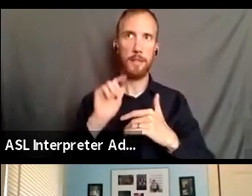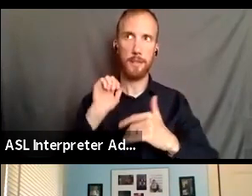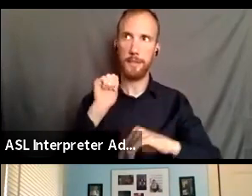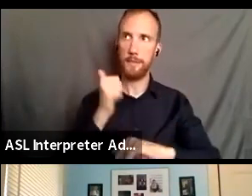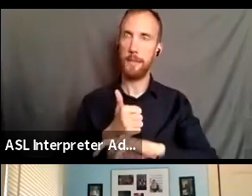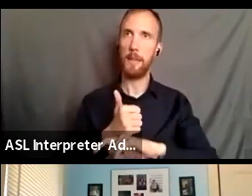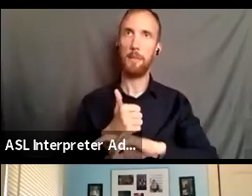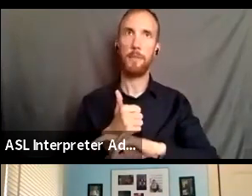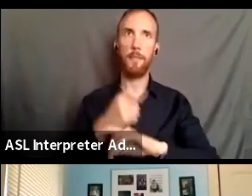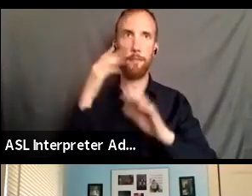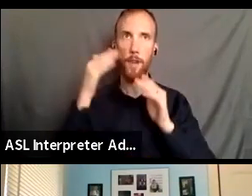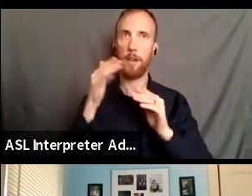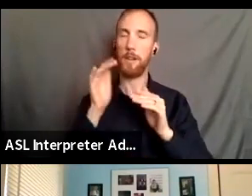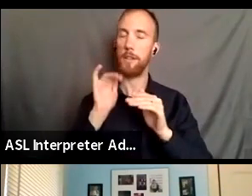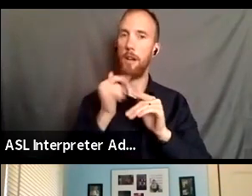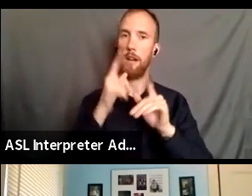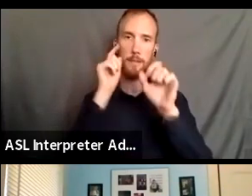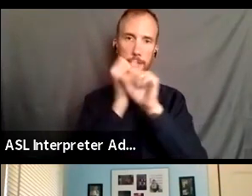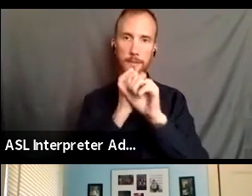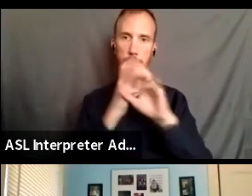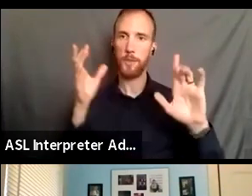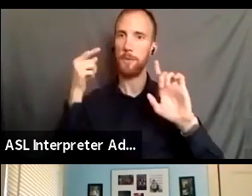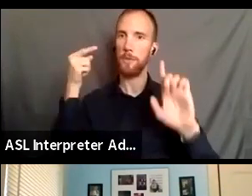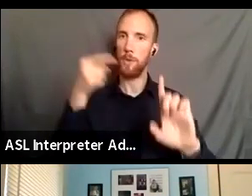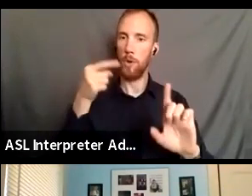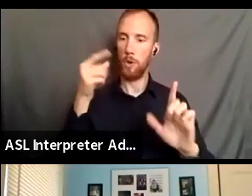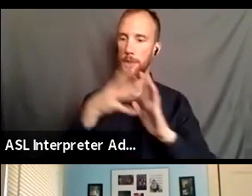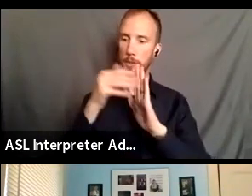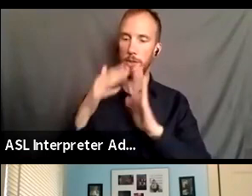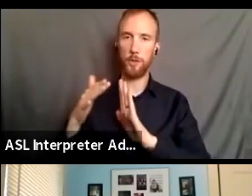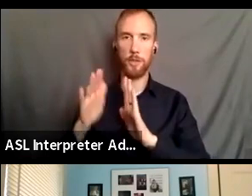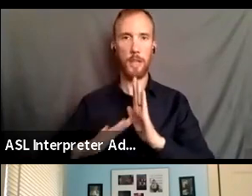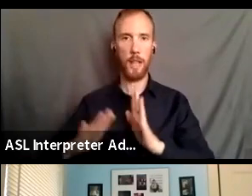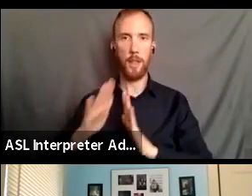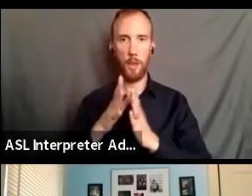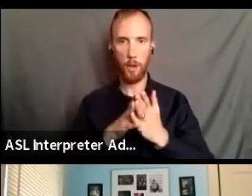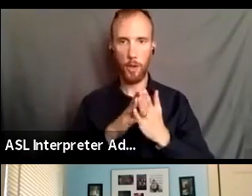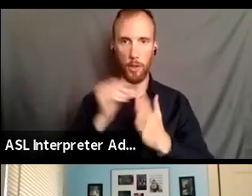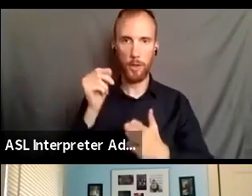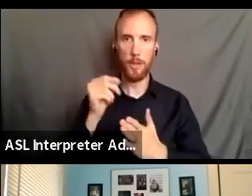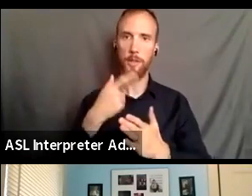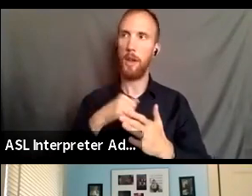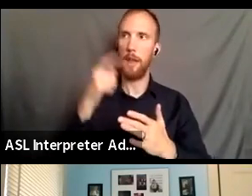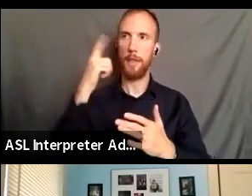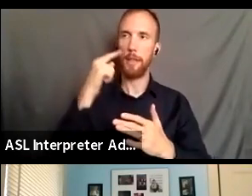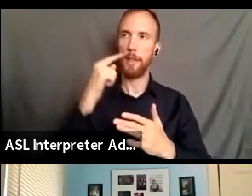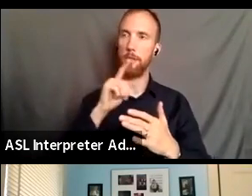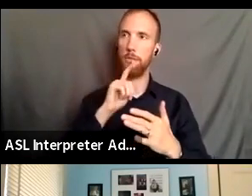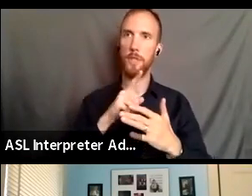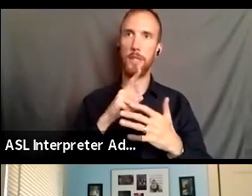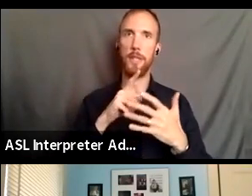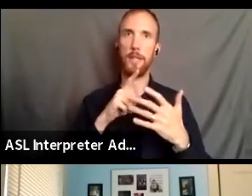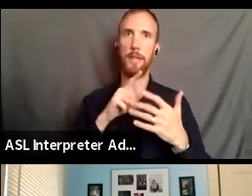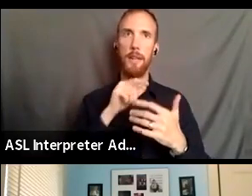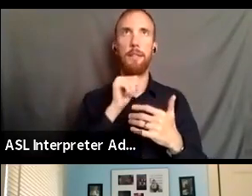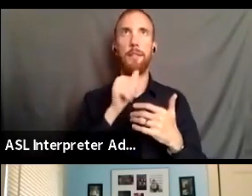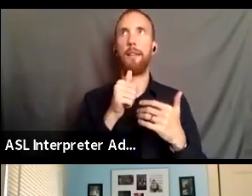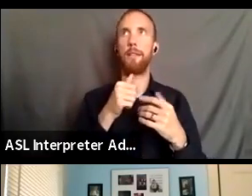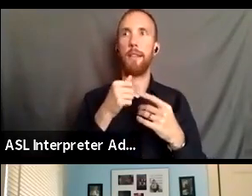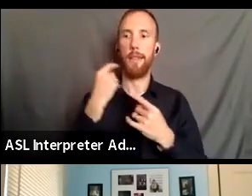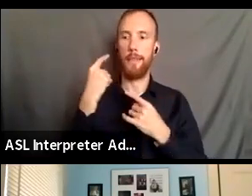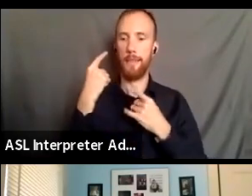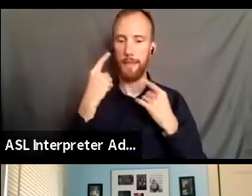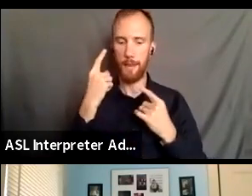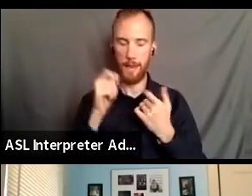our students learning and we are keeping our eye on students learning this year it's not just a question of how to get through a very